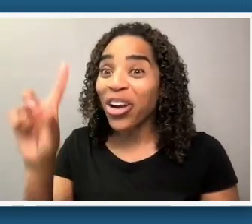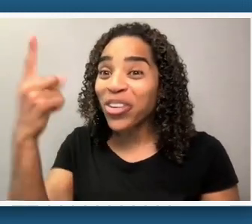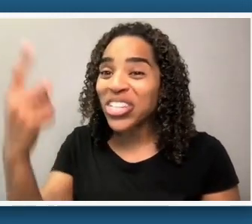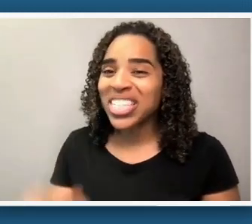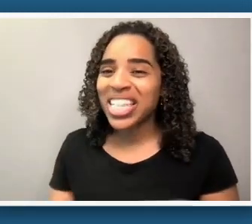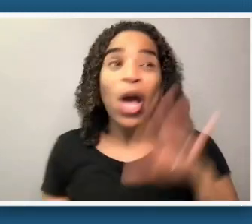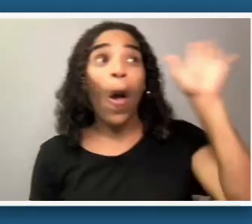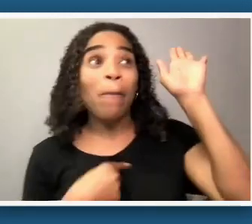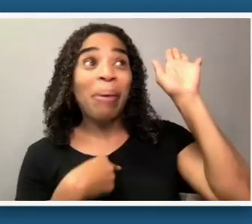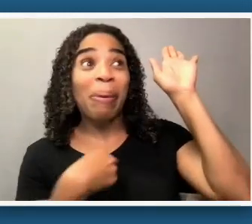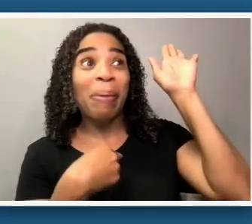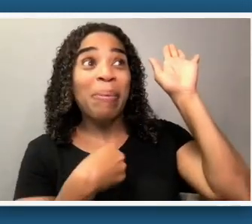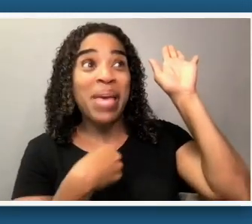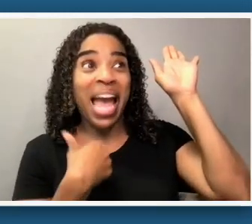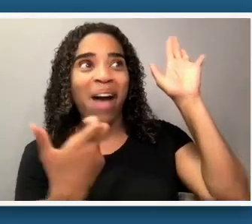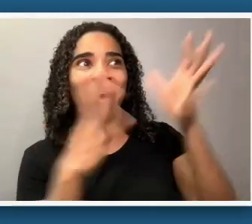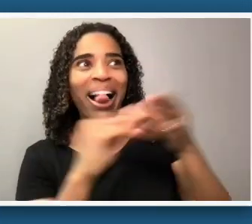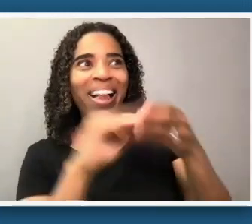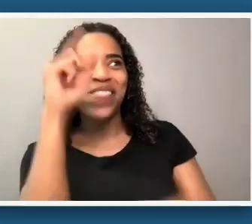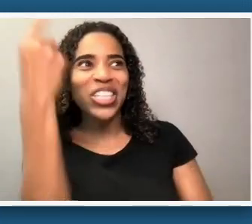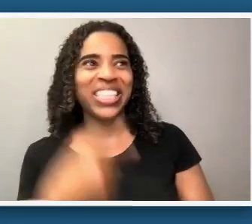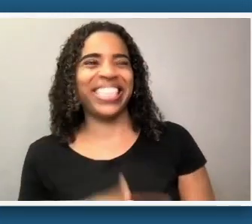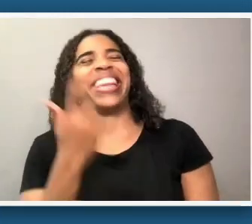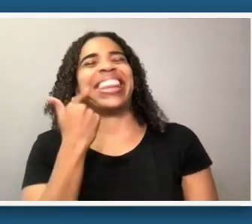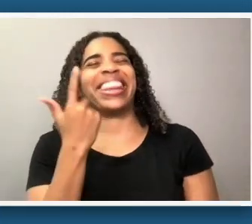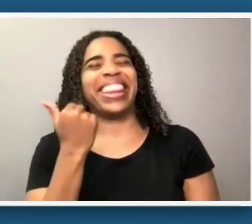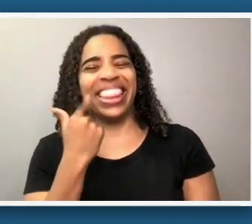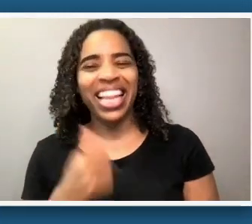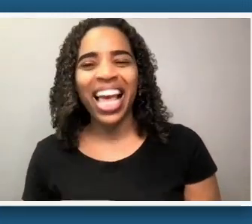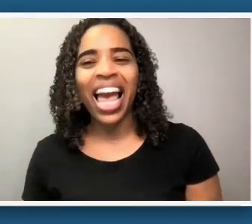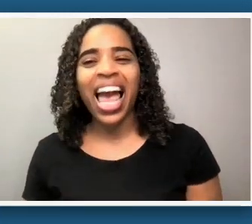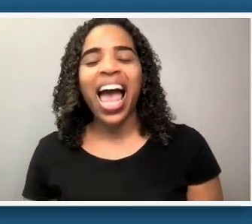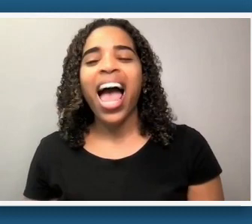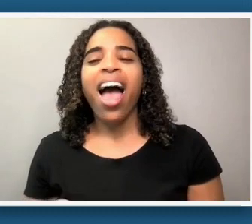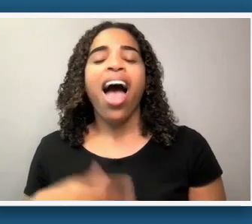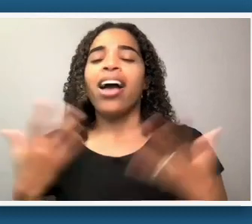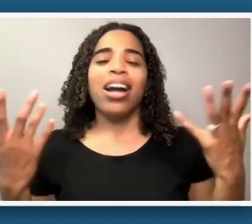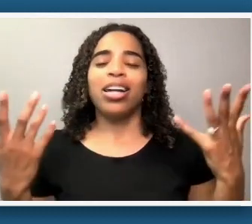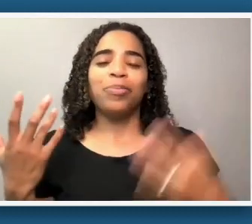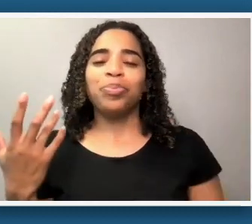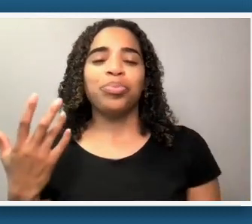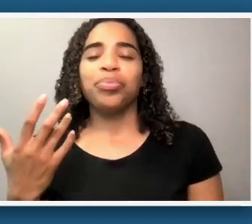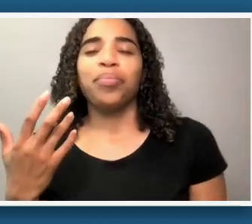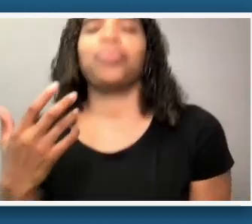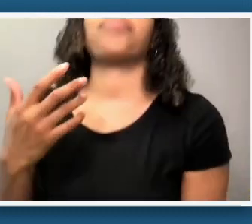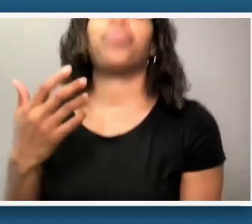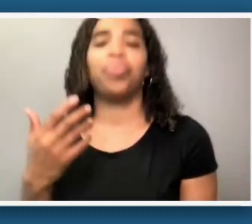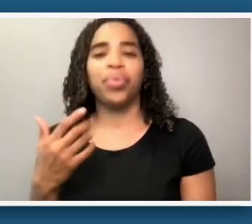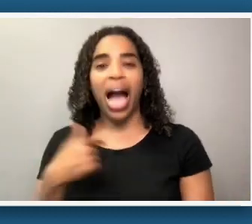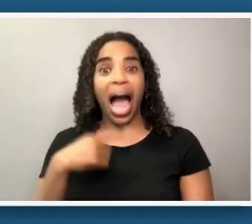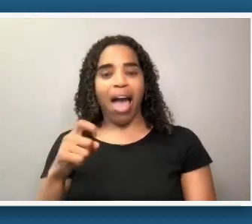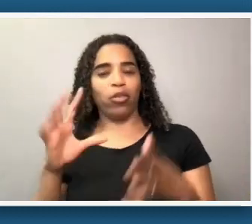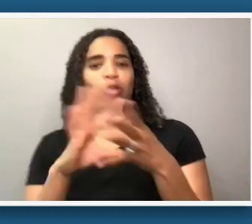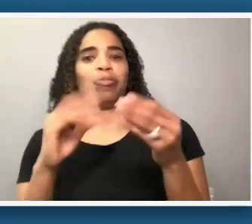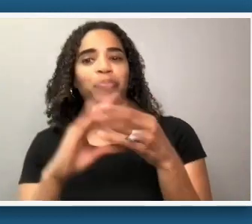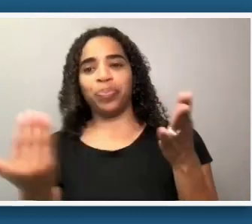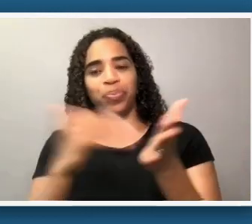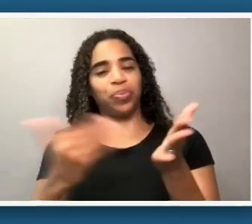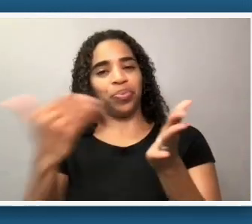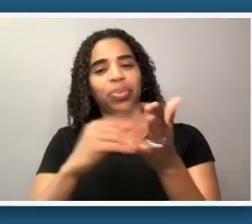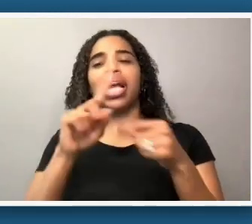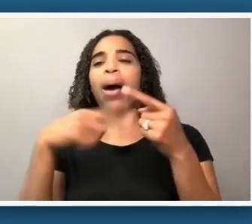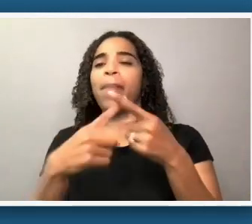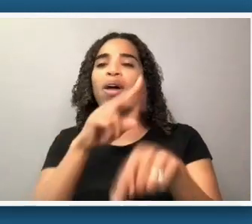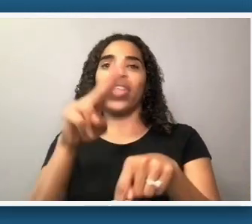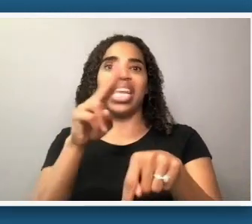Me first. I can't say enough about the National Gallery of Art's